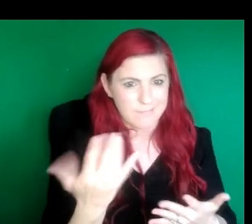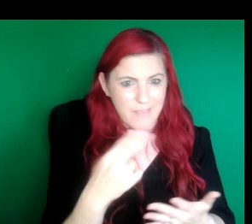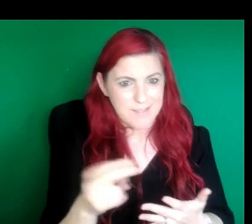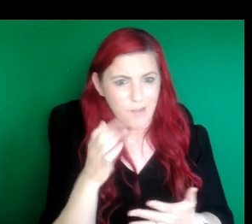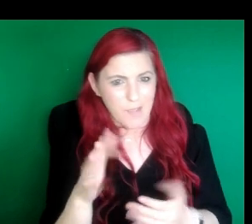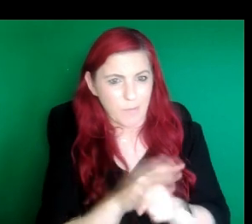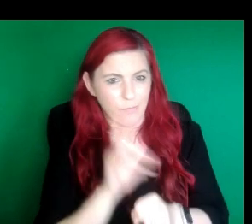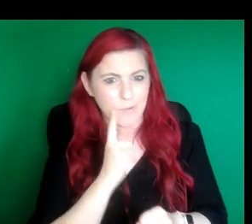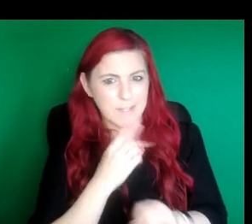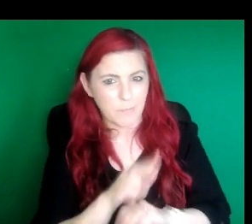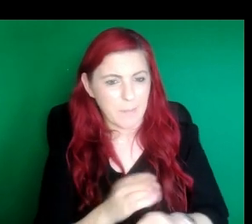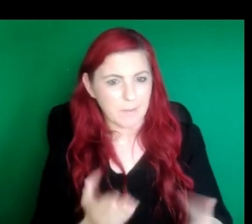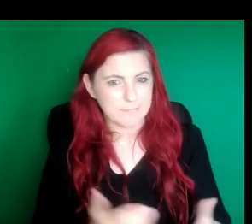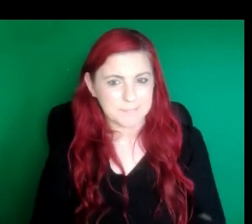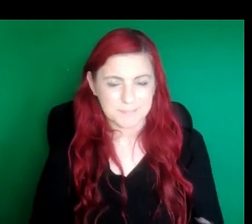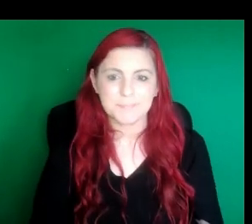people.